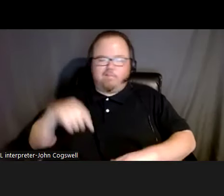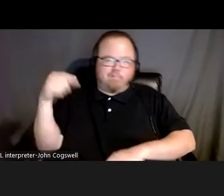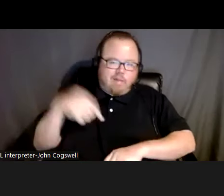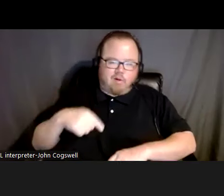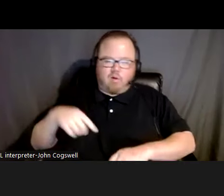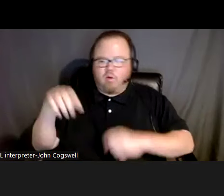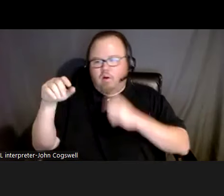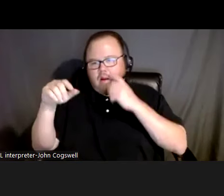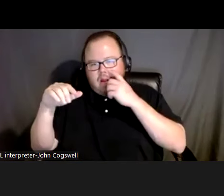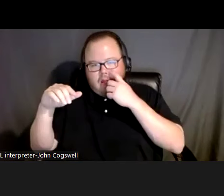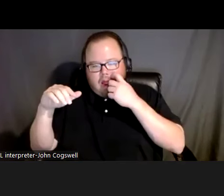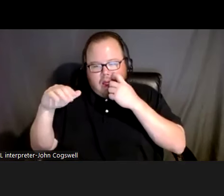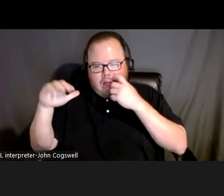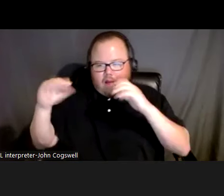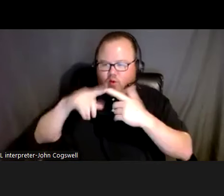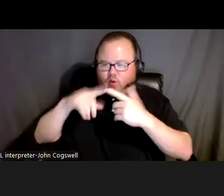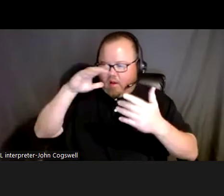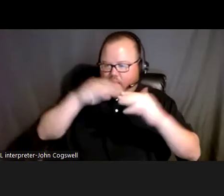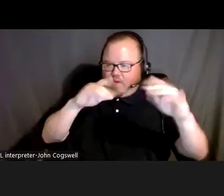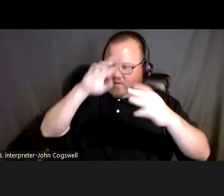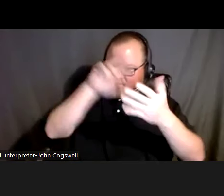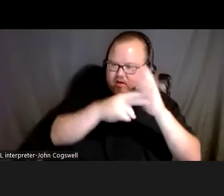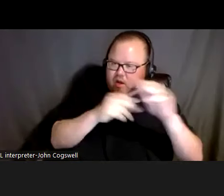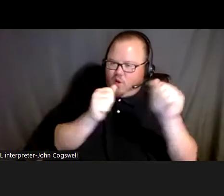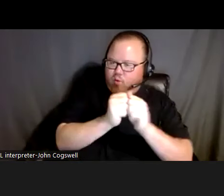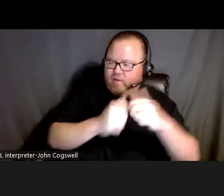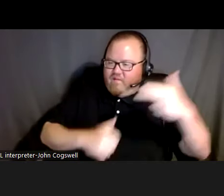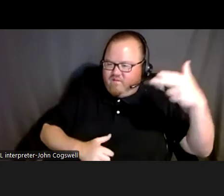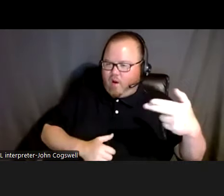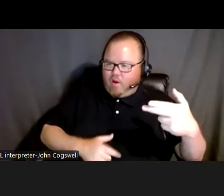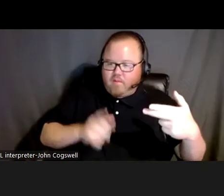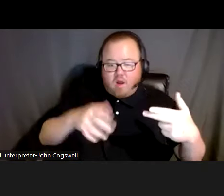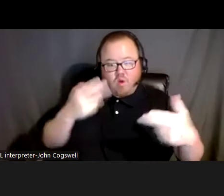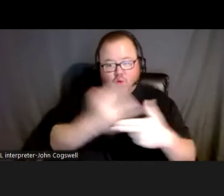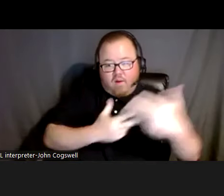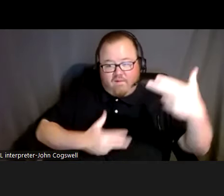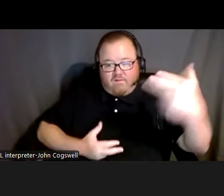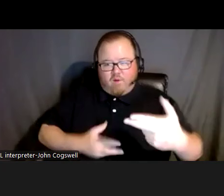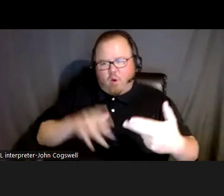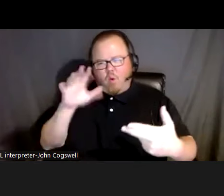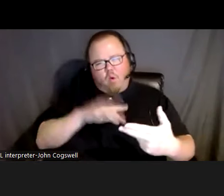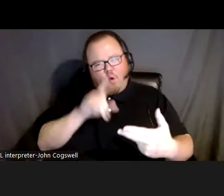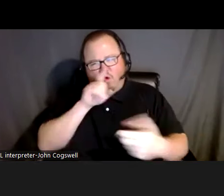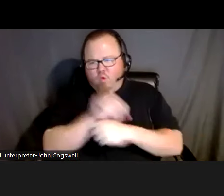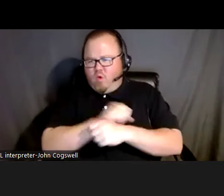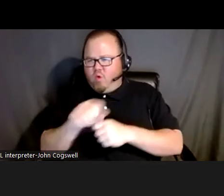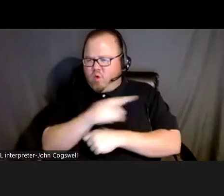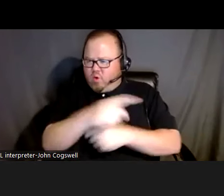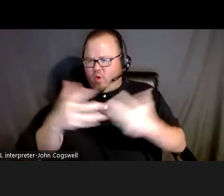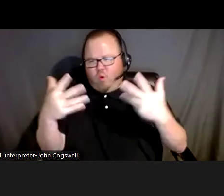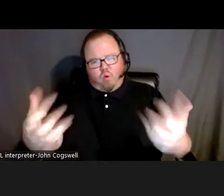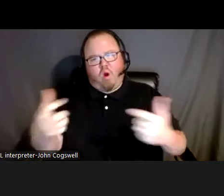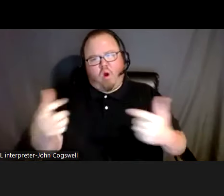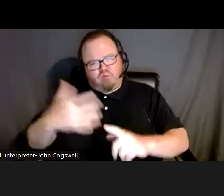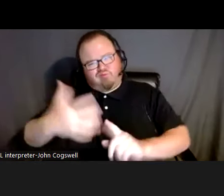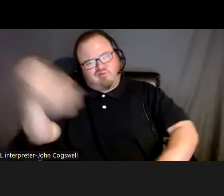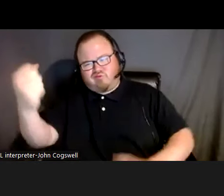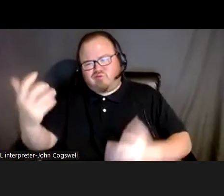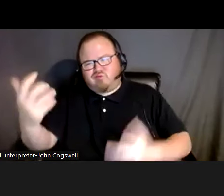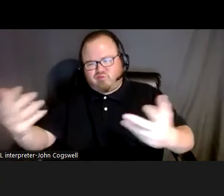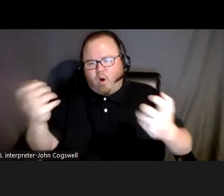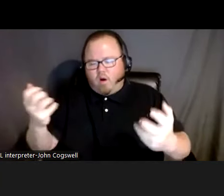the level of intent that somebody with a firearm. Because if somebody used a firearm, they really were sure of this. There was a determination to this, and that really